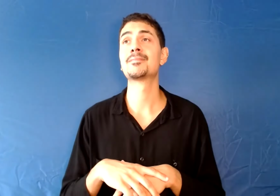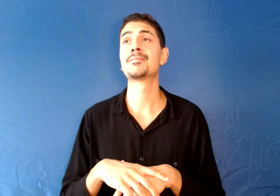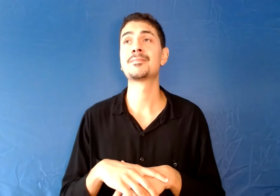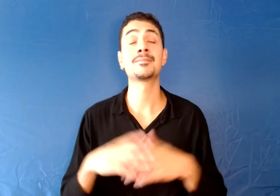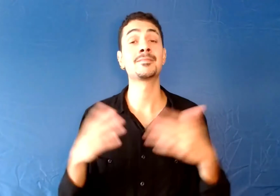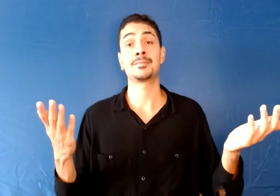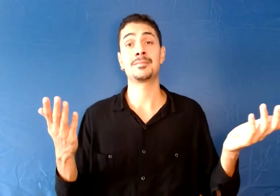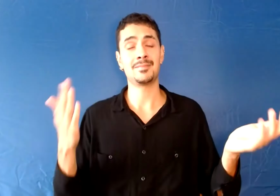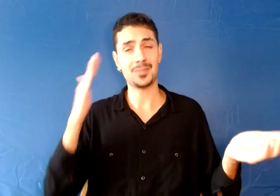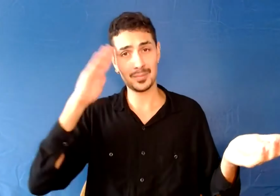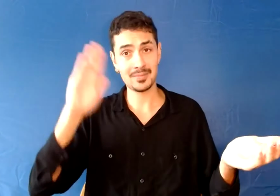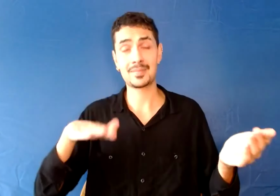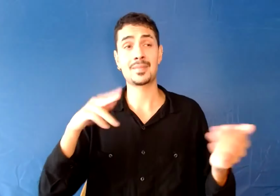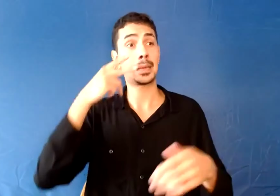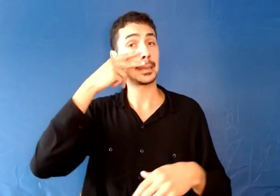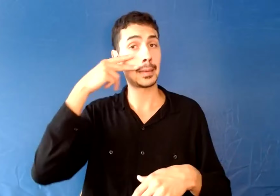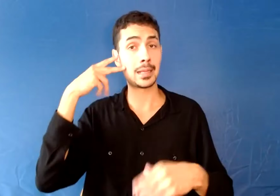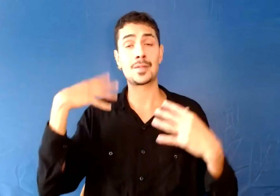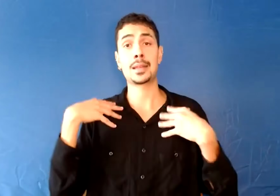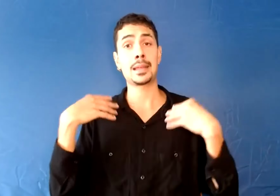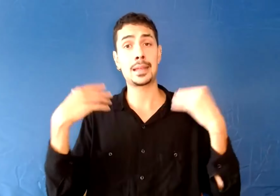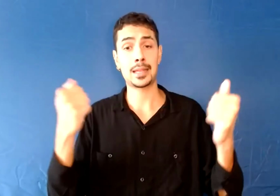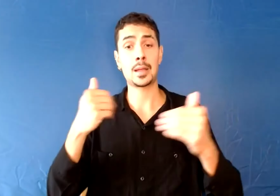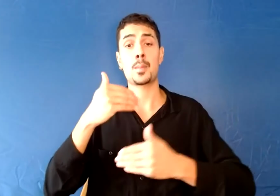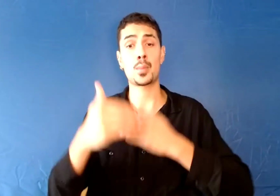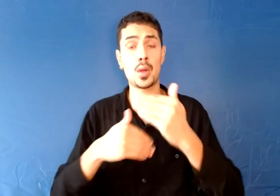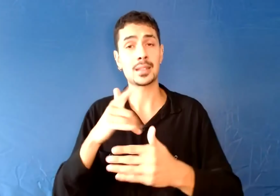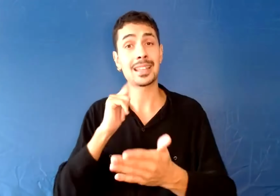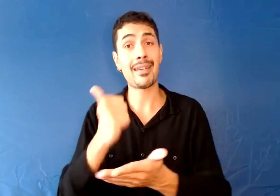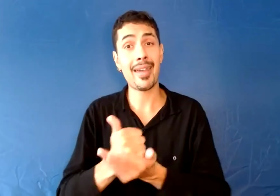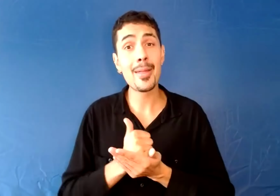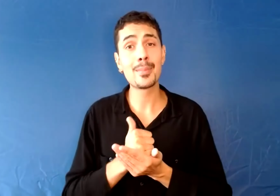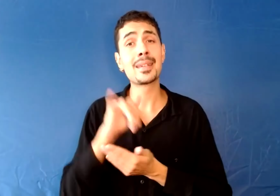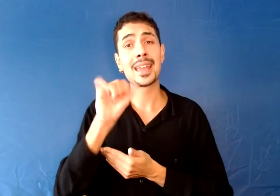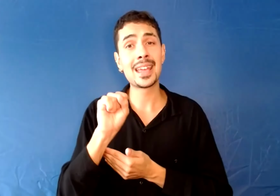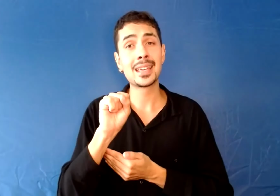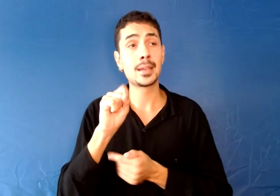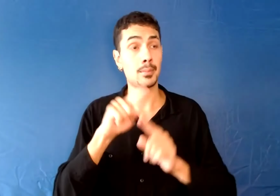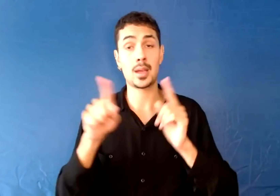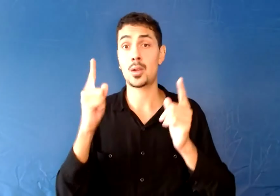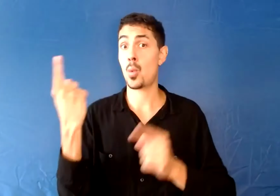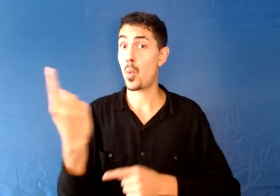healing process comes to help. But that doesn't always work when,